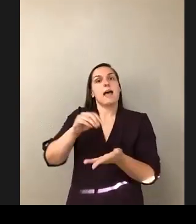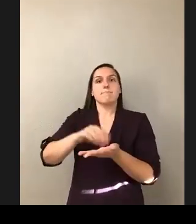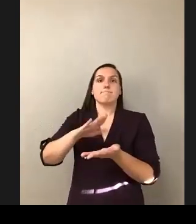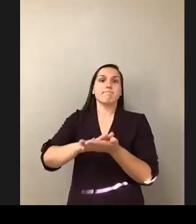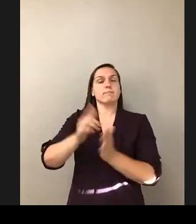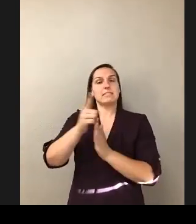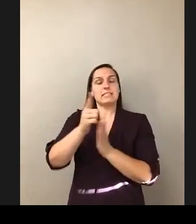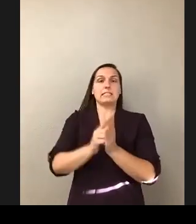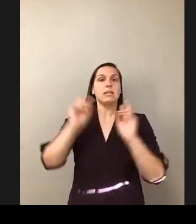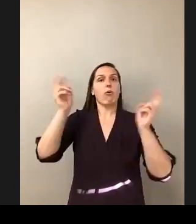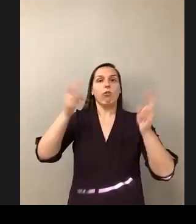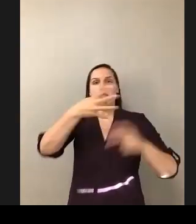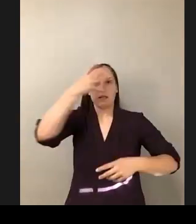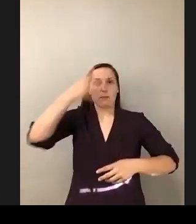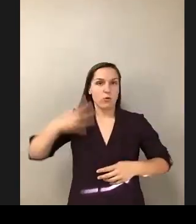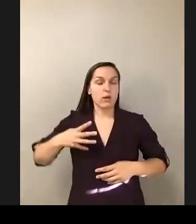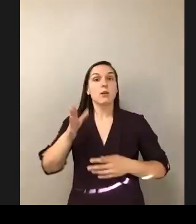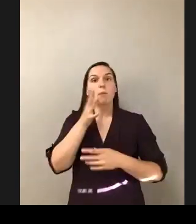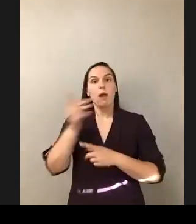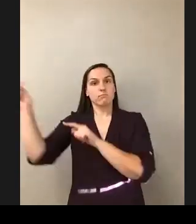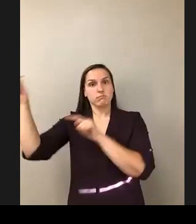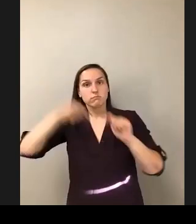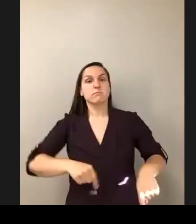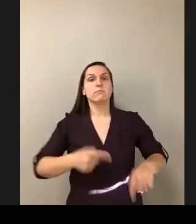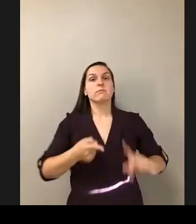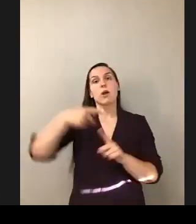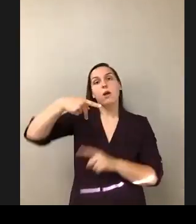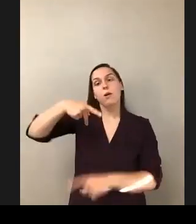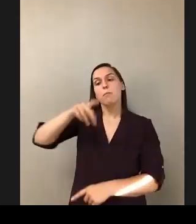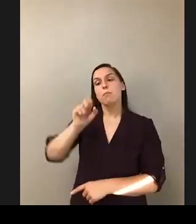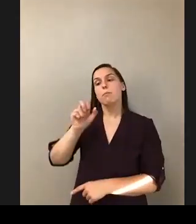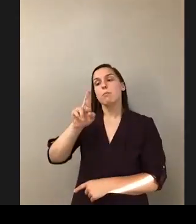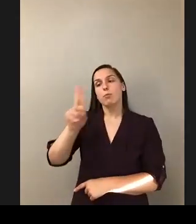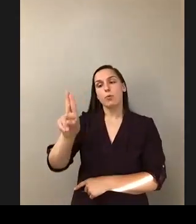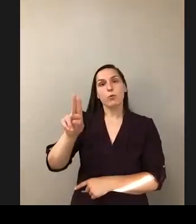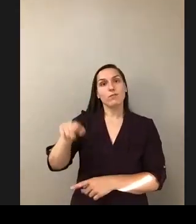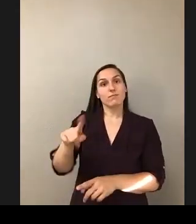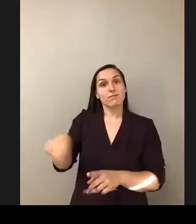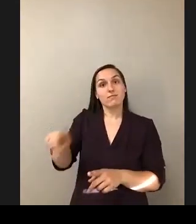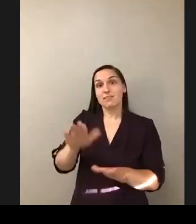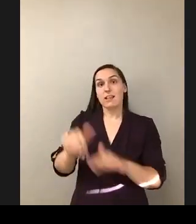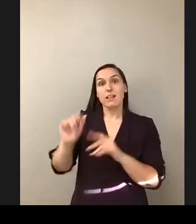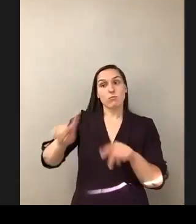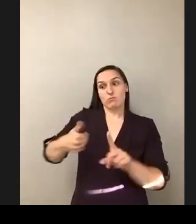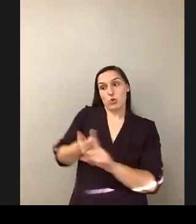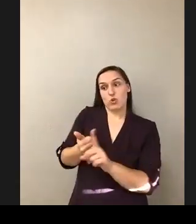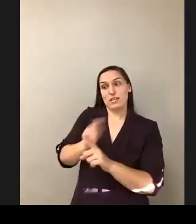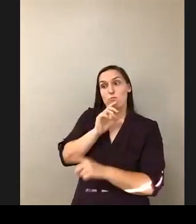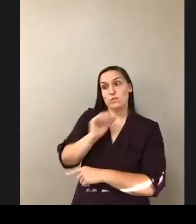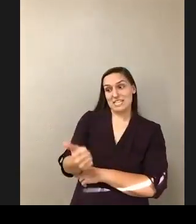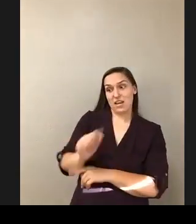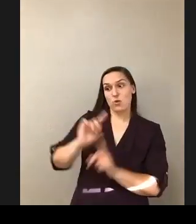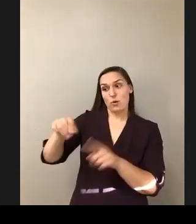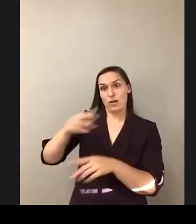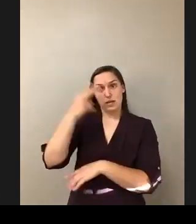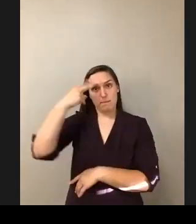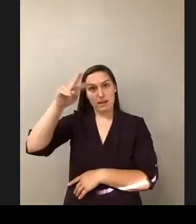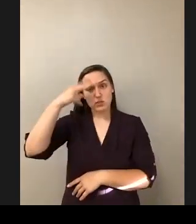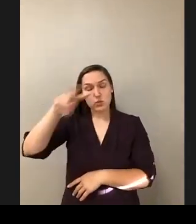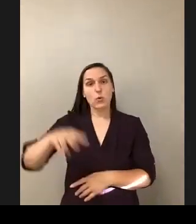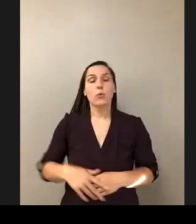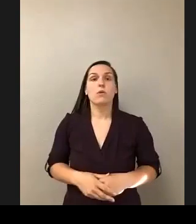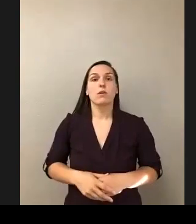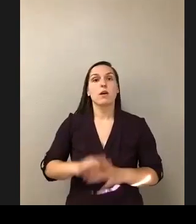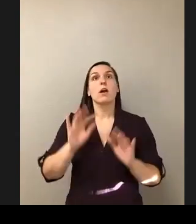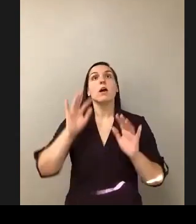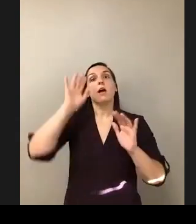brought her here from Peru, and they went, you know, they left Peru when she was 10. She went to Mexico, and eventually they